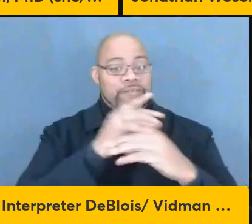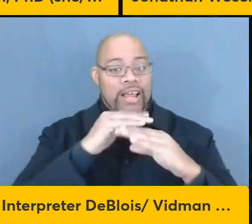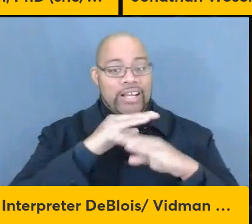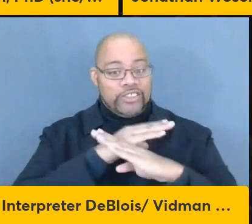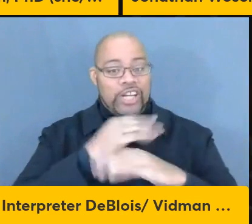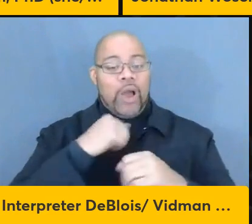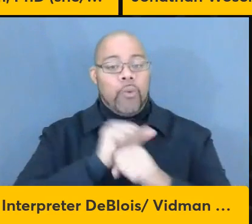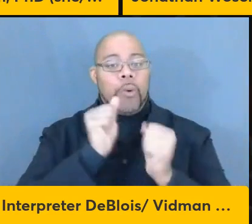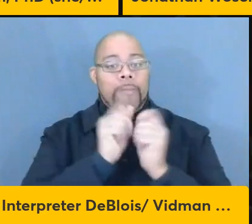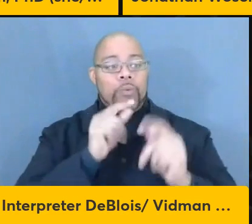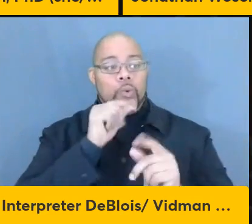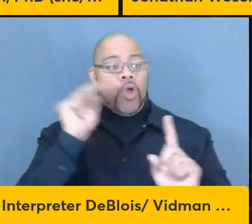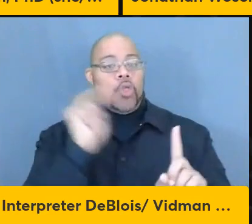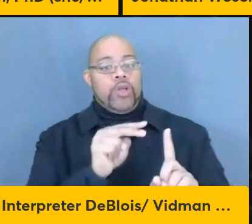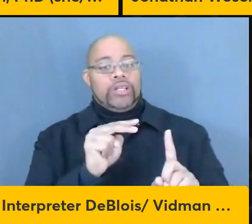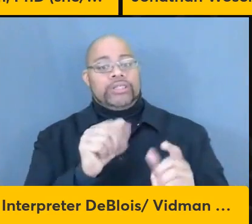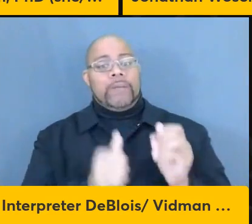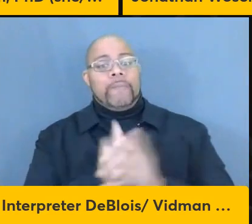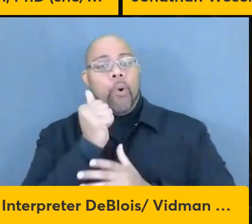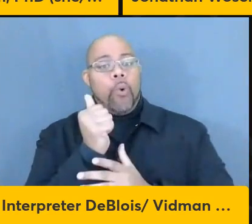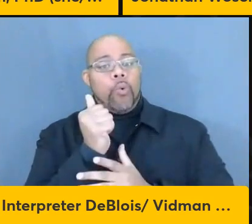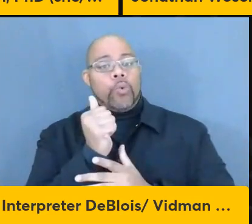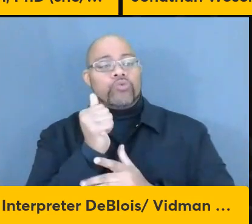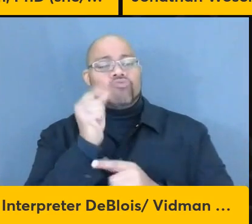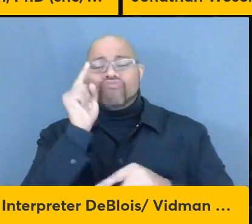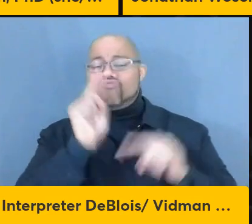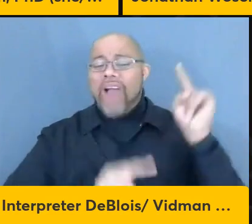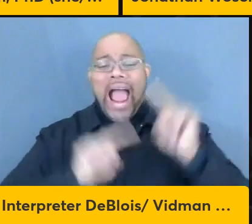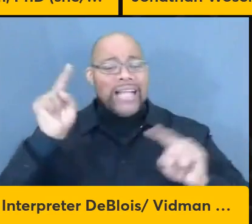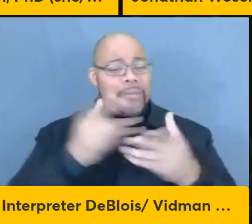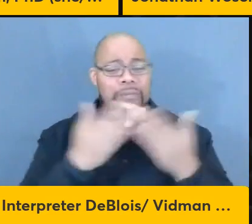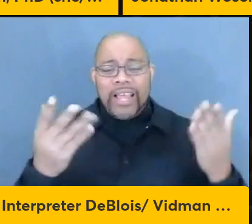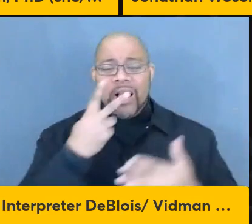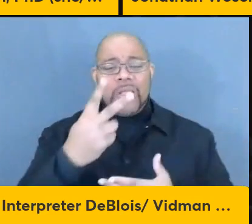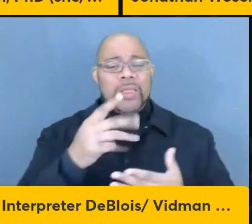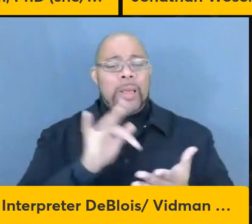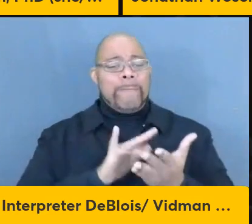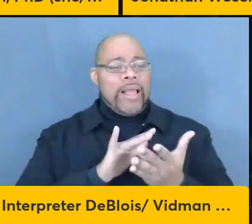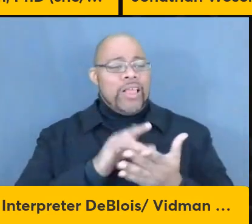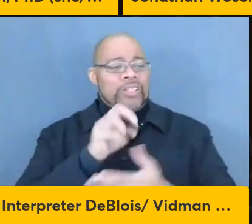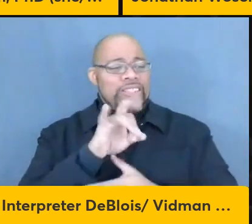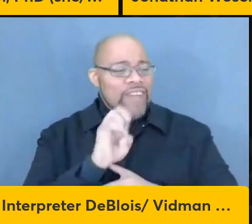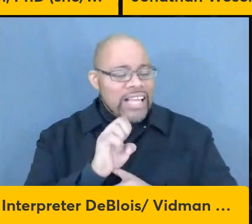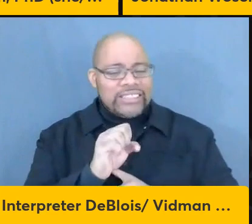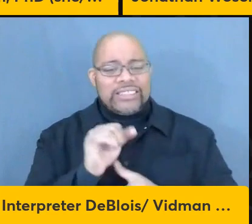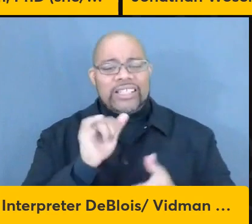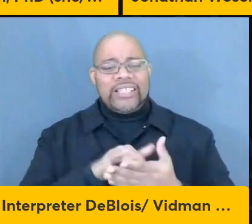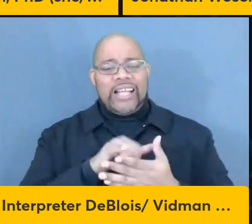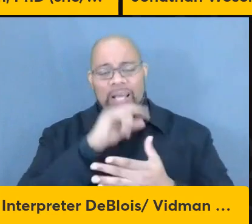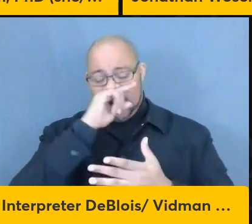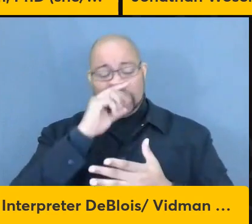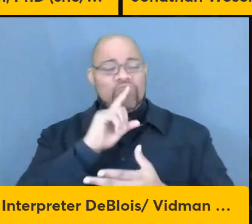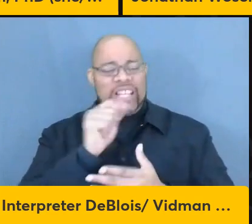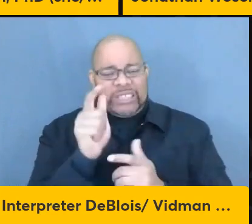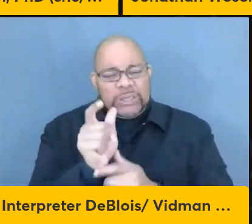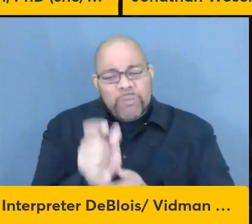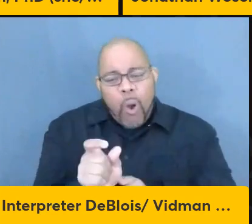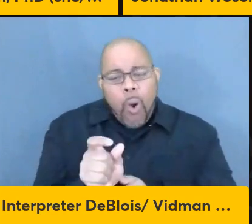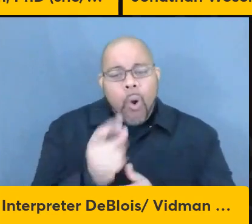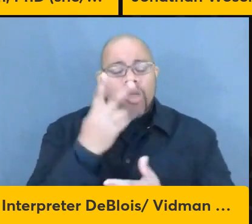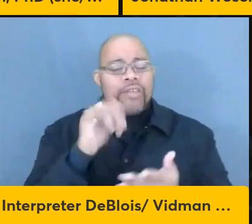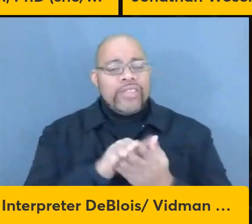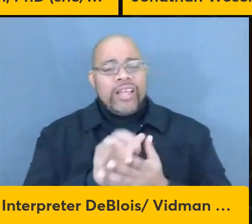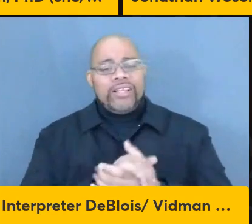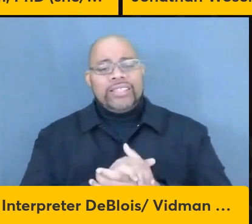work with people who are looking at the most random things. They're looking at medical devices that are like super tiny. You're looking